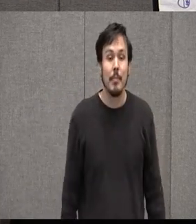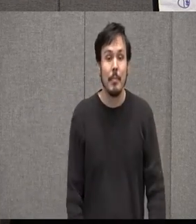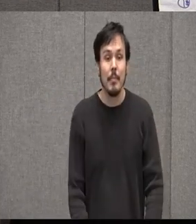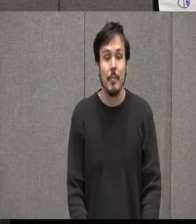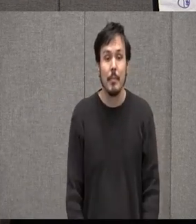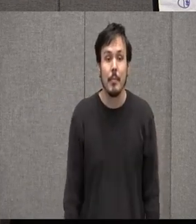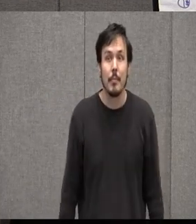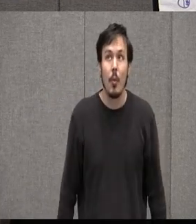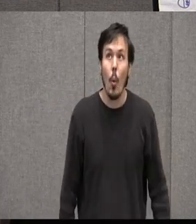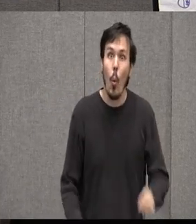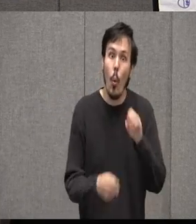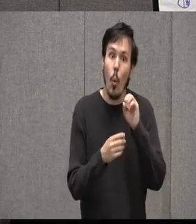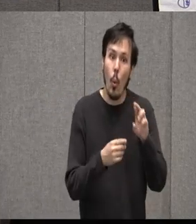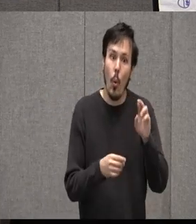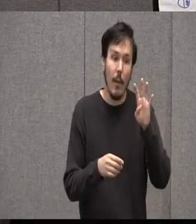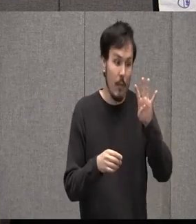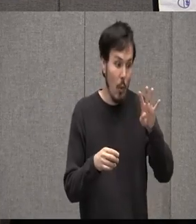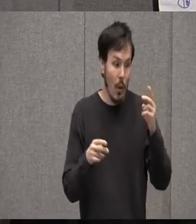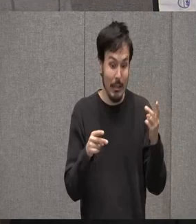Or